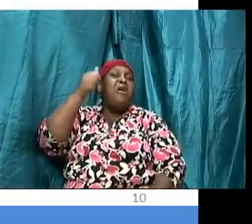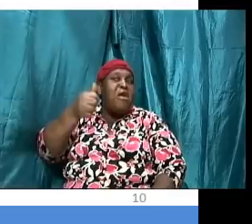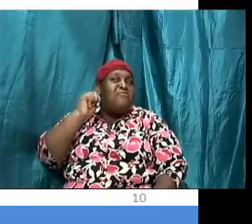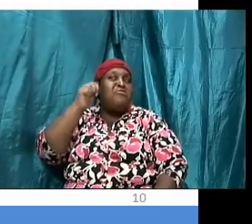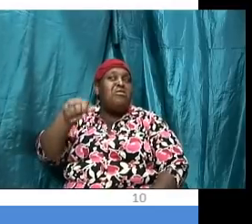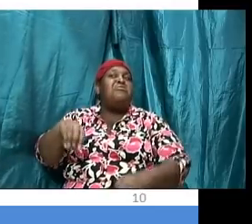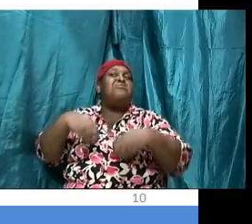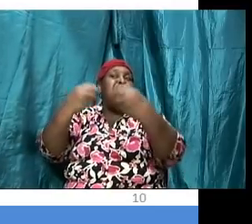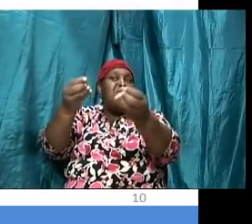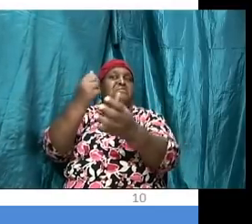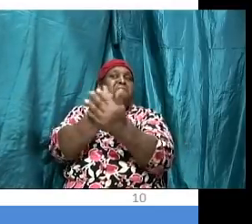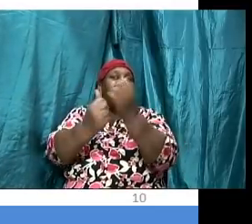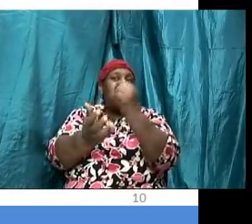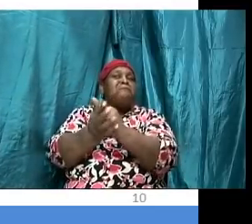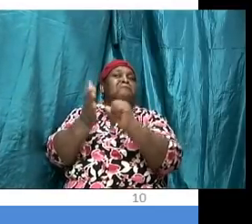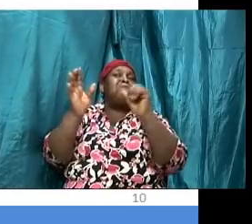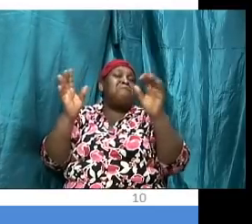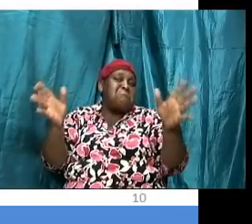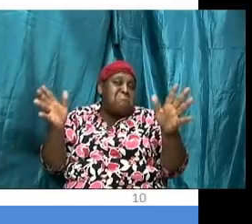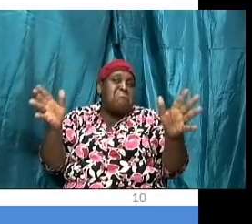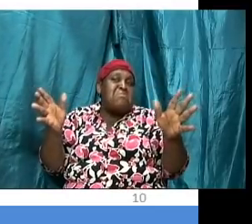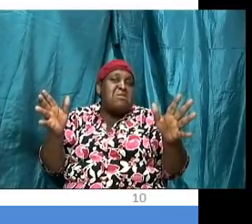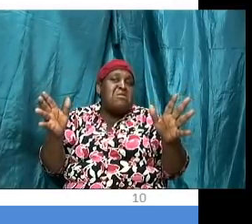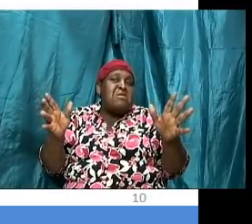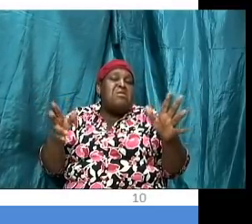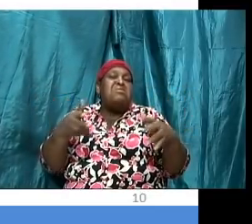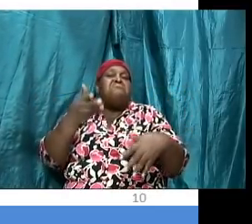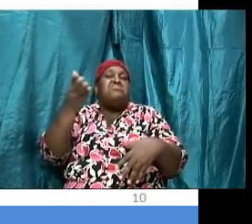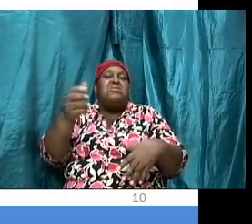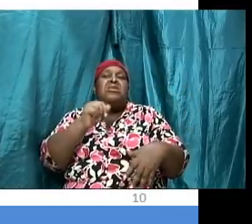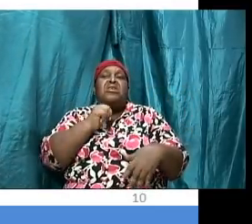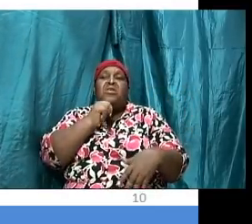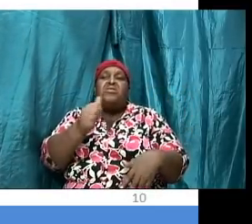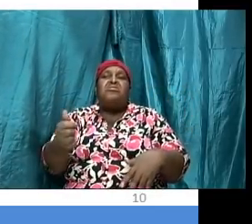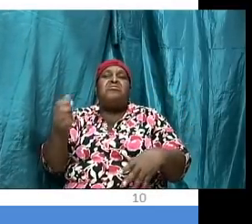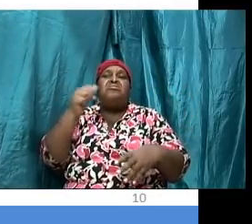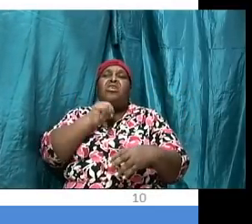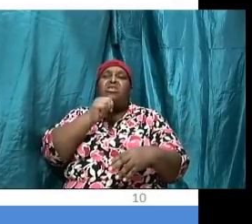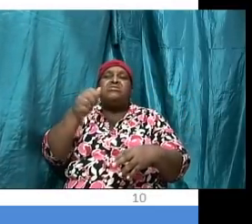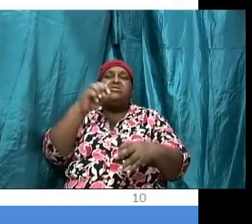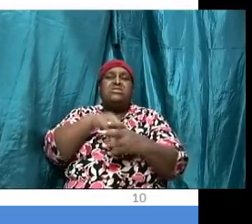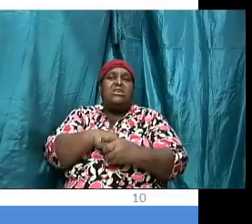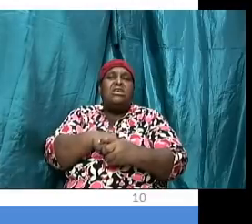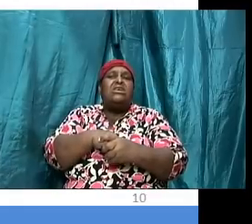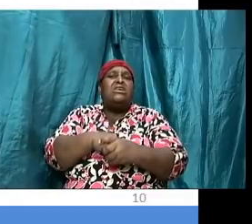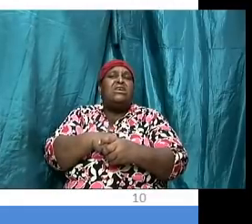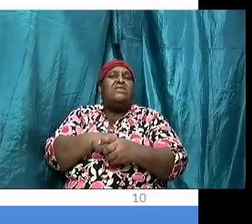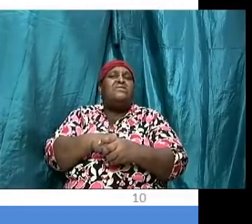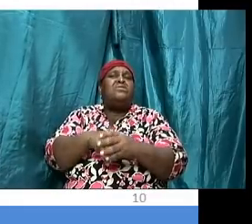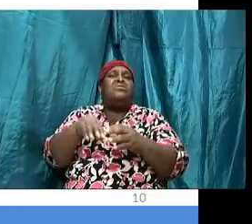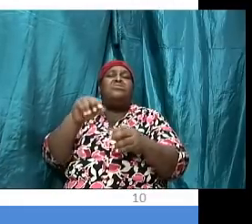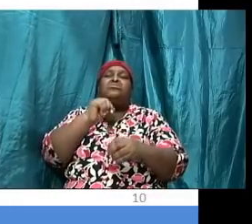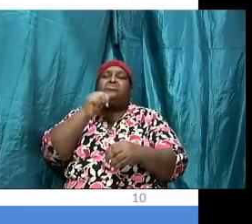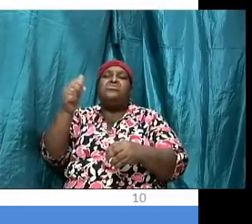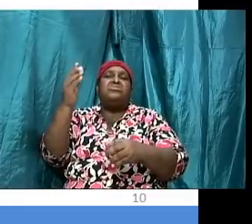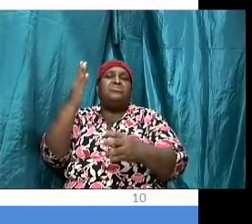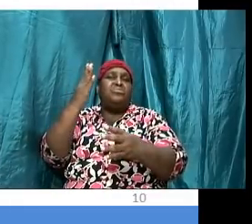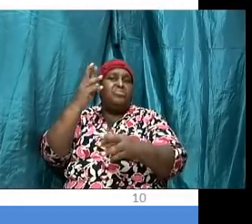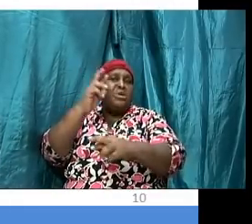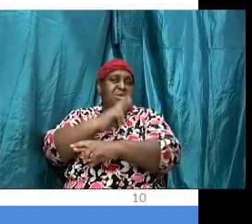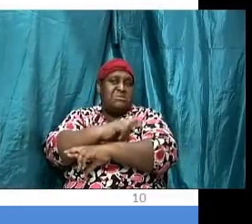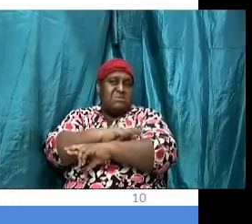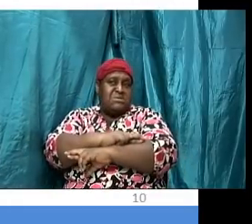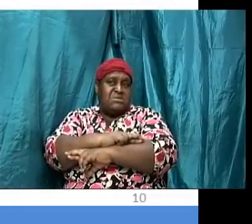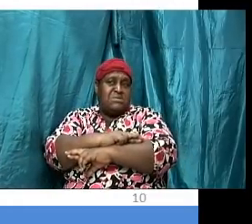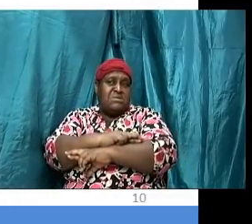offering sacrifices, suggests that they were not in the posture of rest. And the reason for